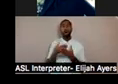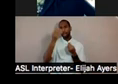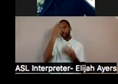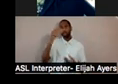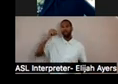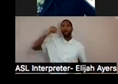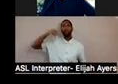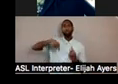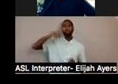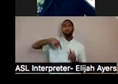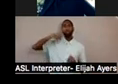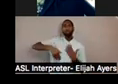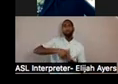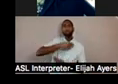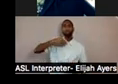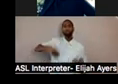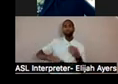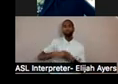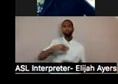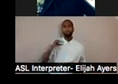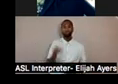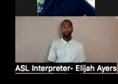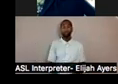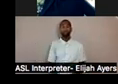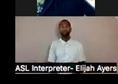flowing all over the place.